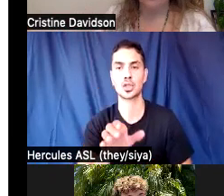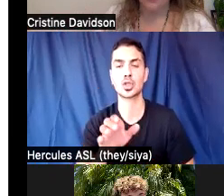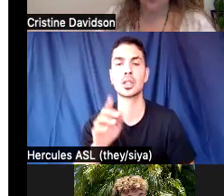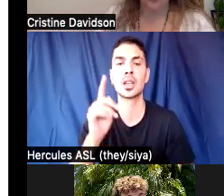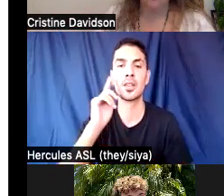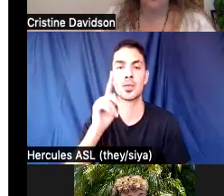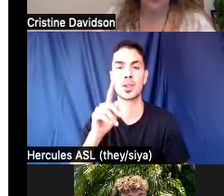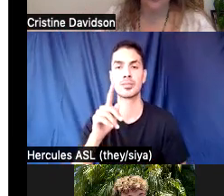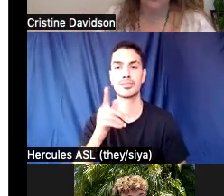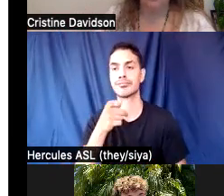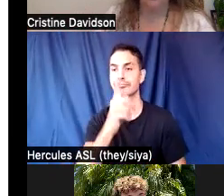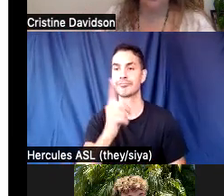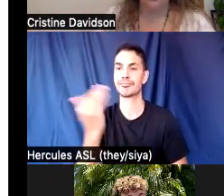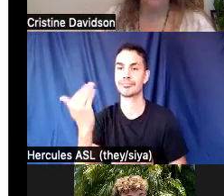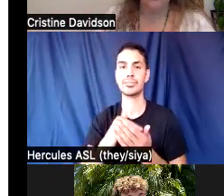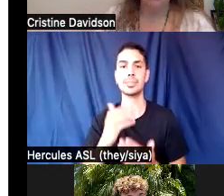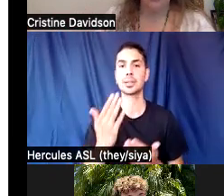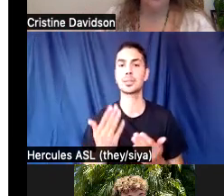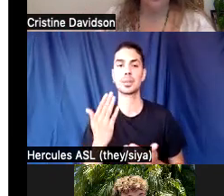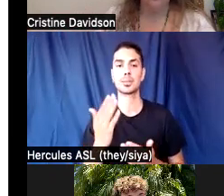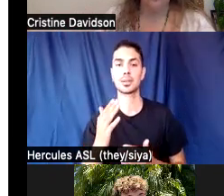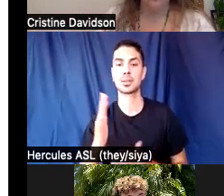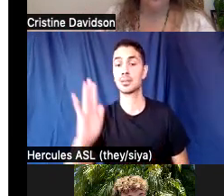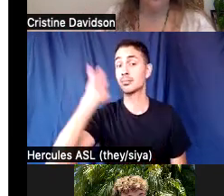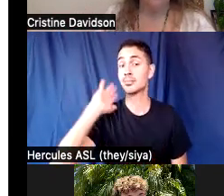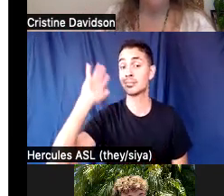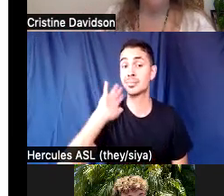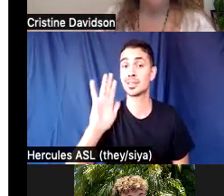even non-sexual criminal history can be a risk factor.